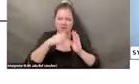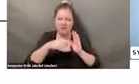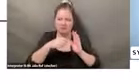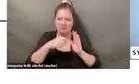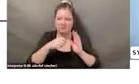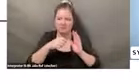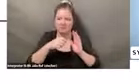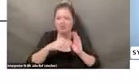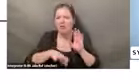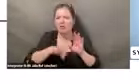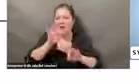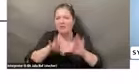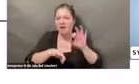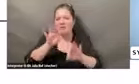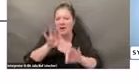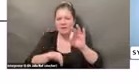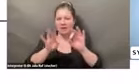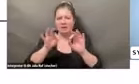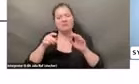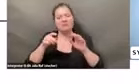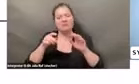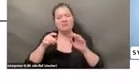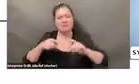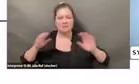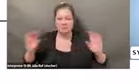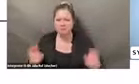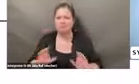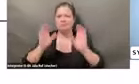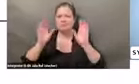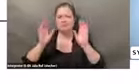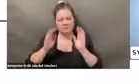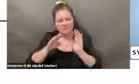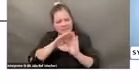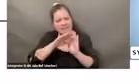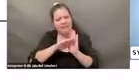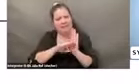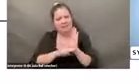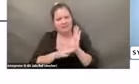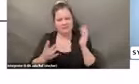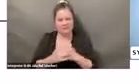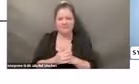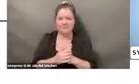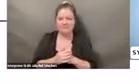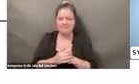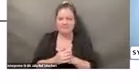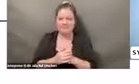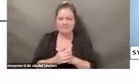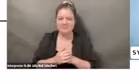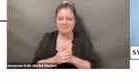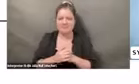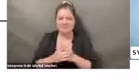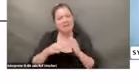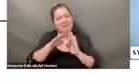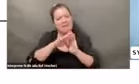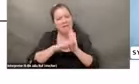Guidelines. So what are the practical guidelines? The practical guidelines are